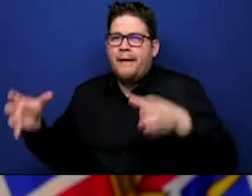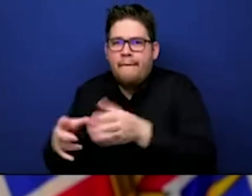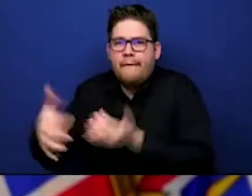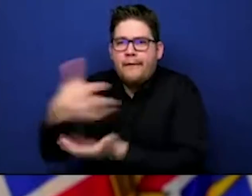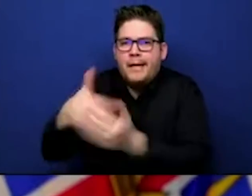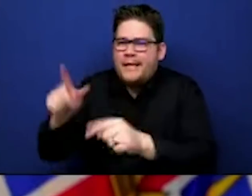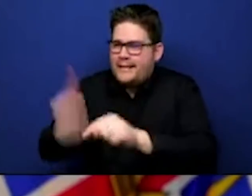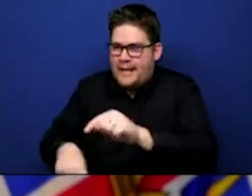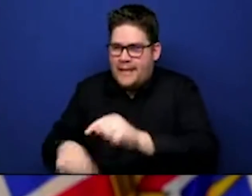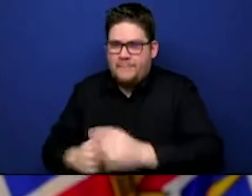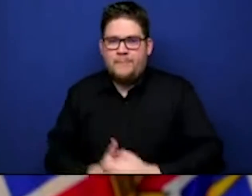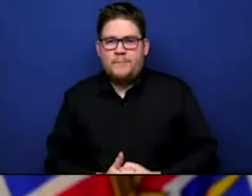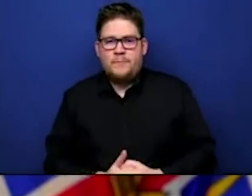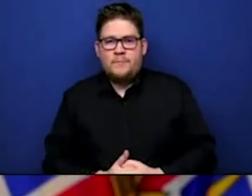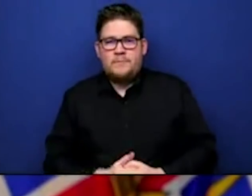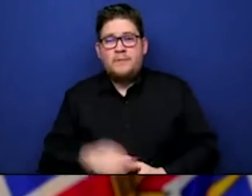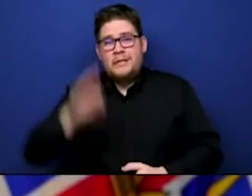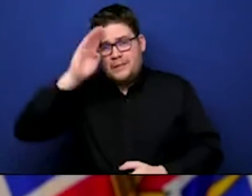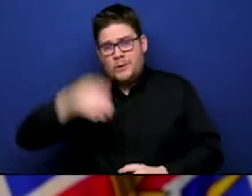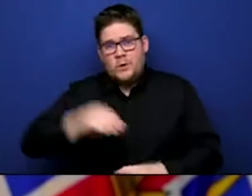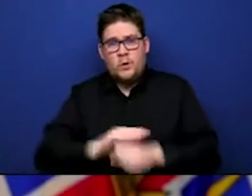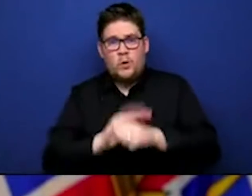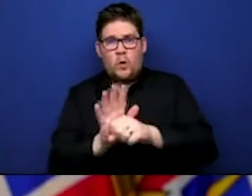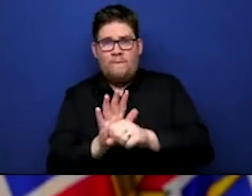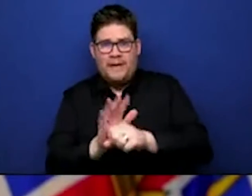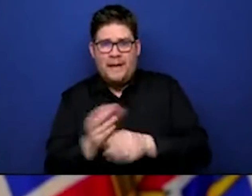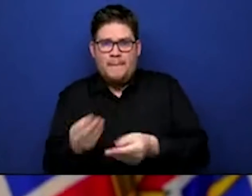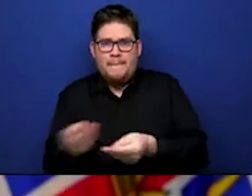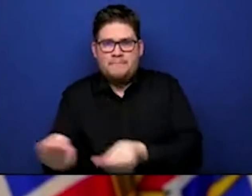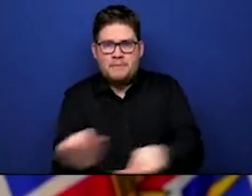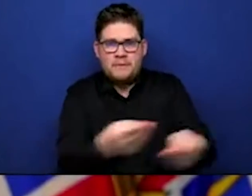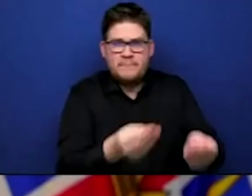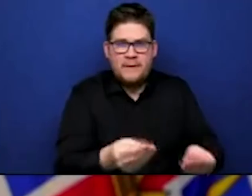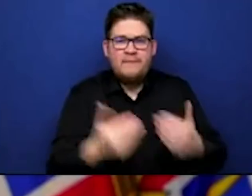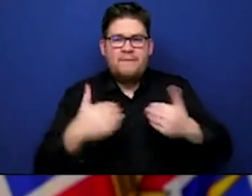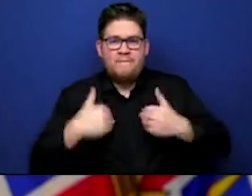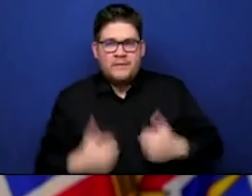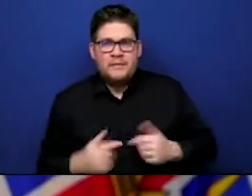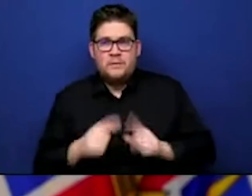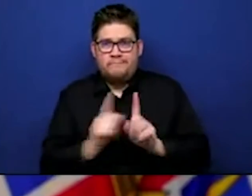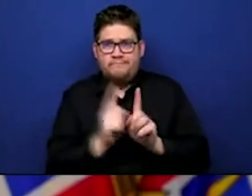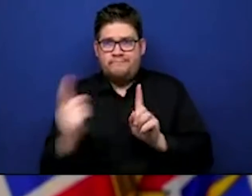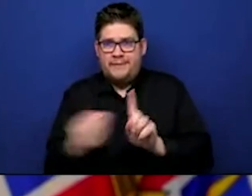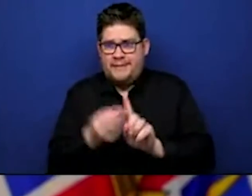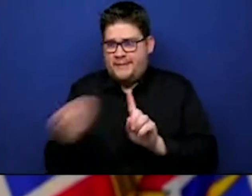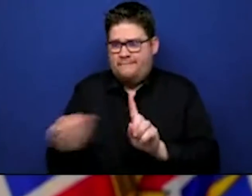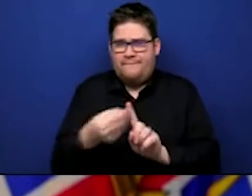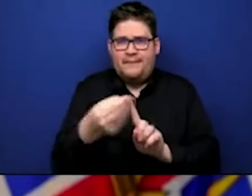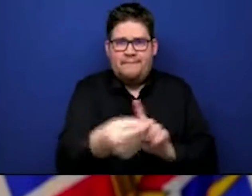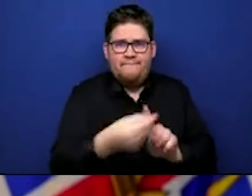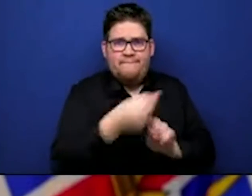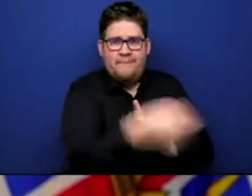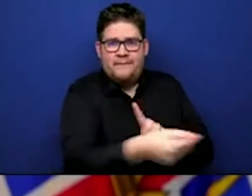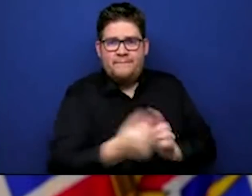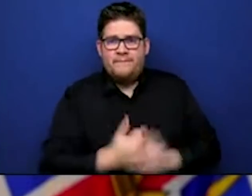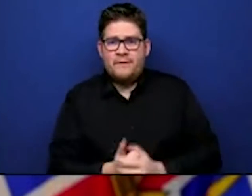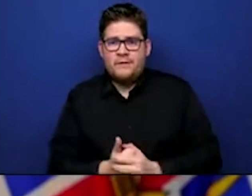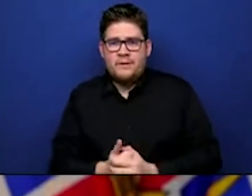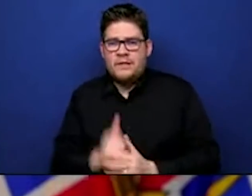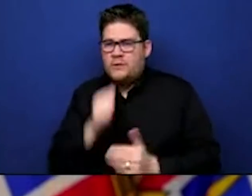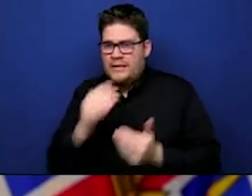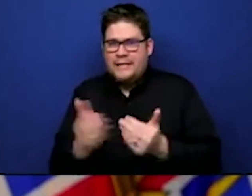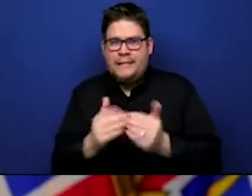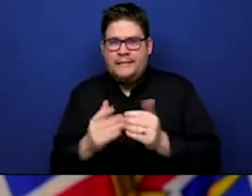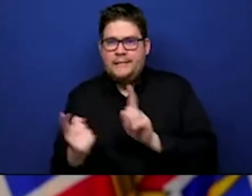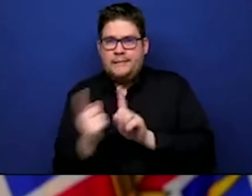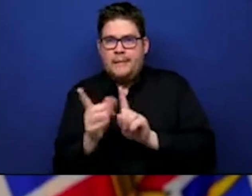To people. We've known that from the very beginning, and there's some settings where this happens more easily, and as we've